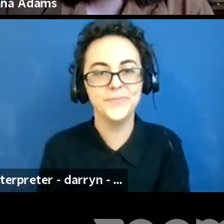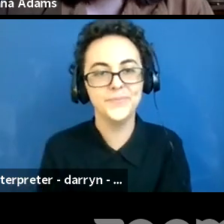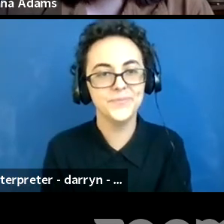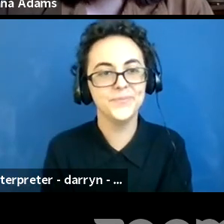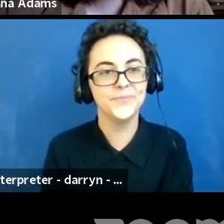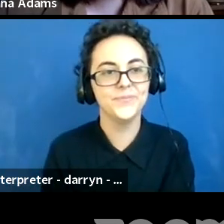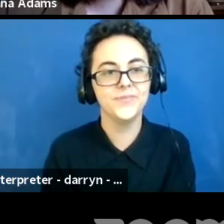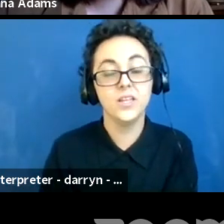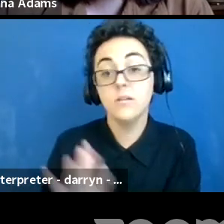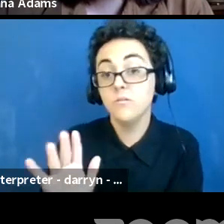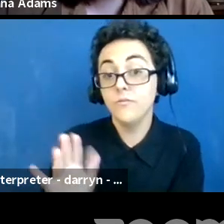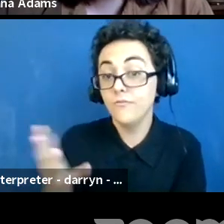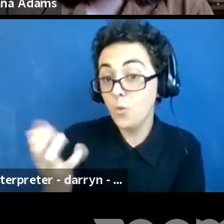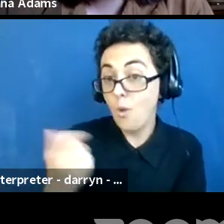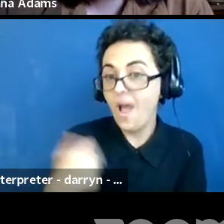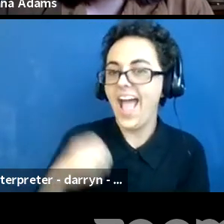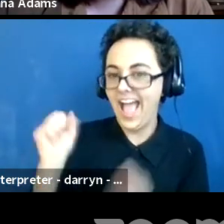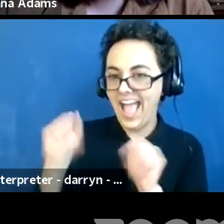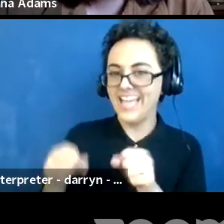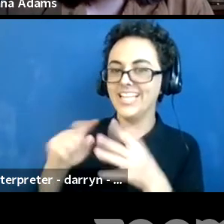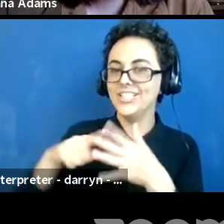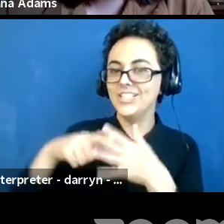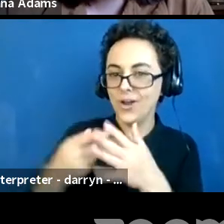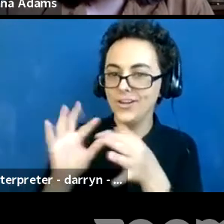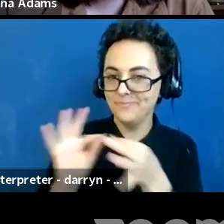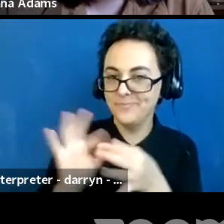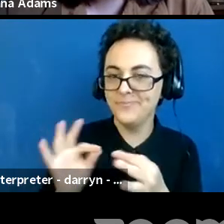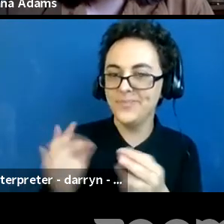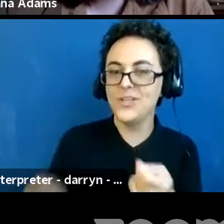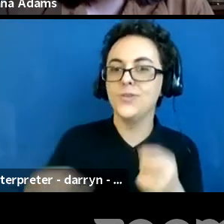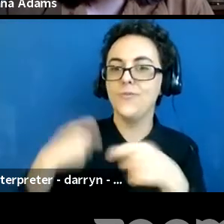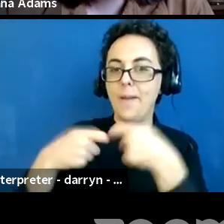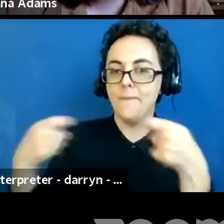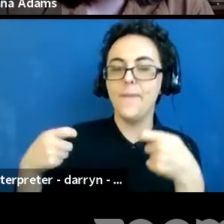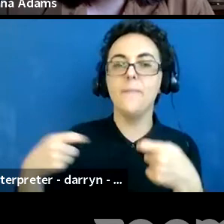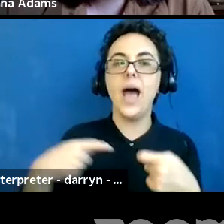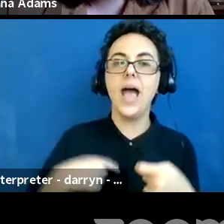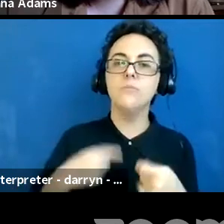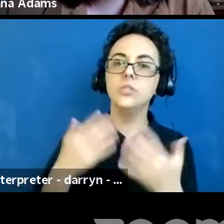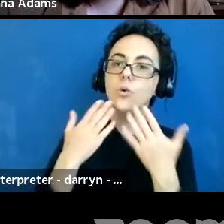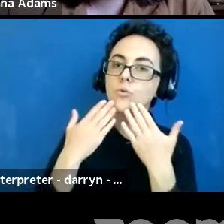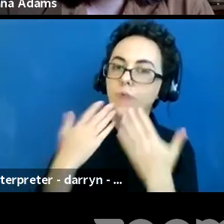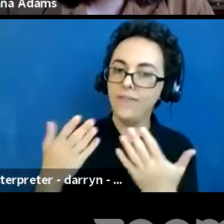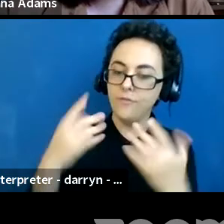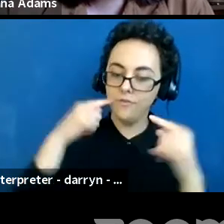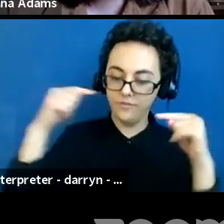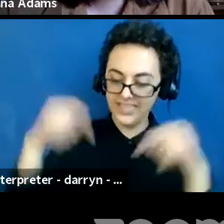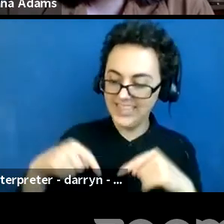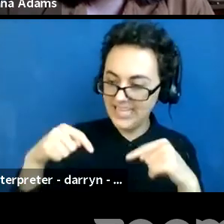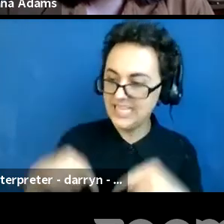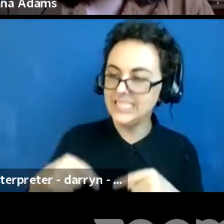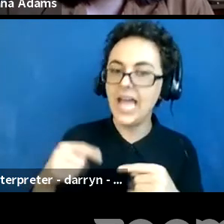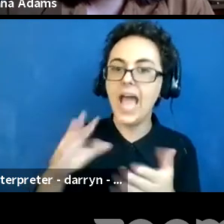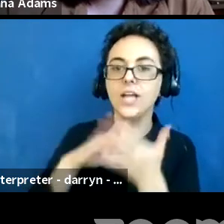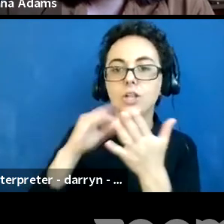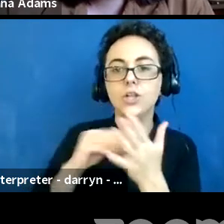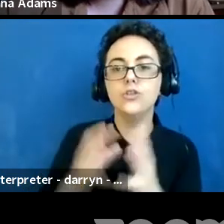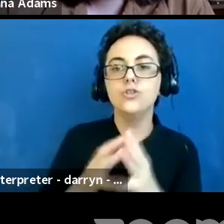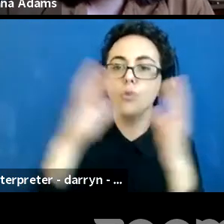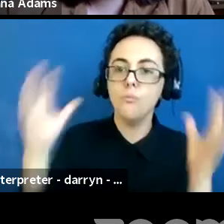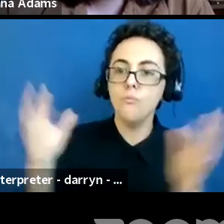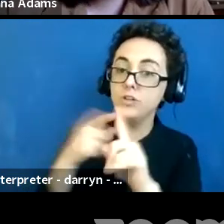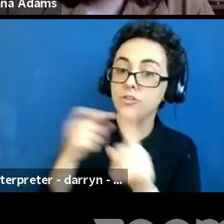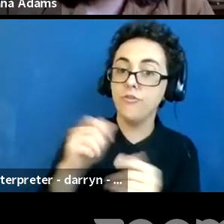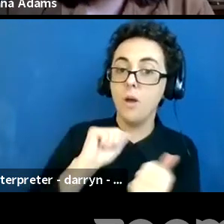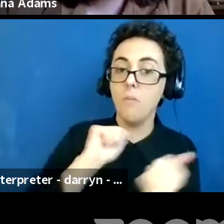I can even start us by saying I'm so grateful for this. I've learned so much from all of you, and I